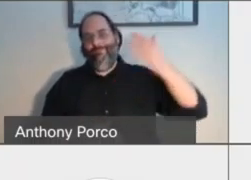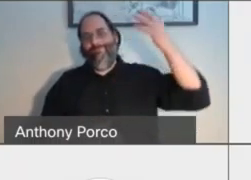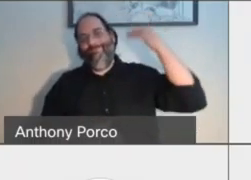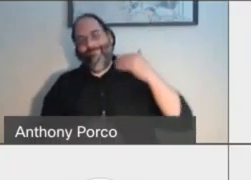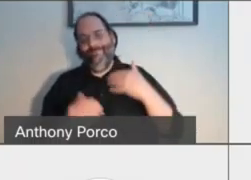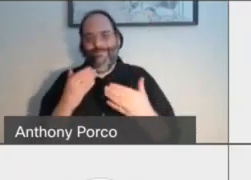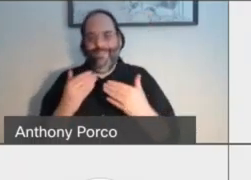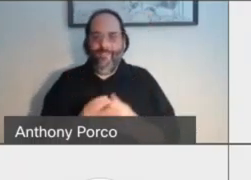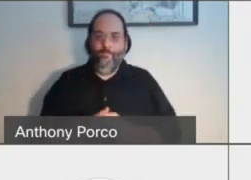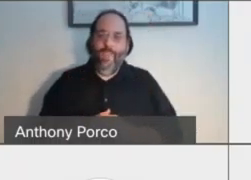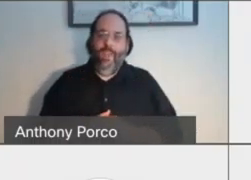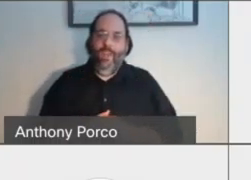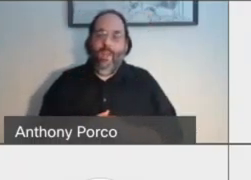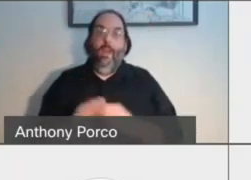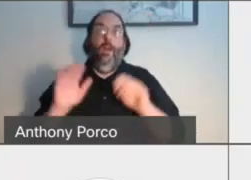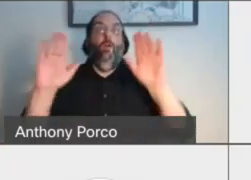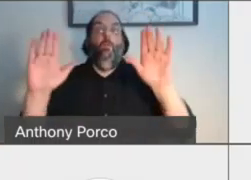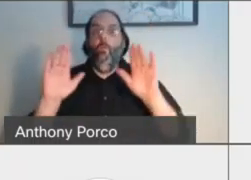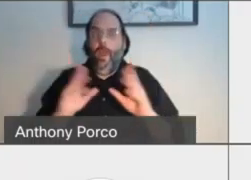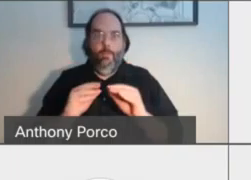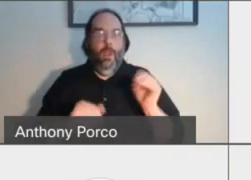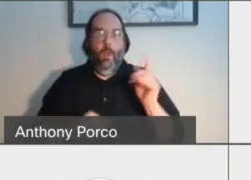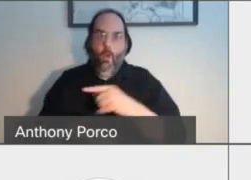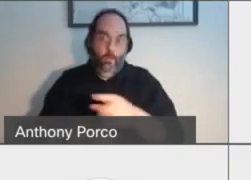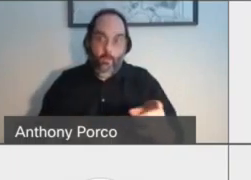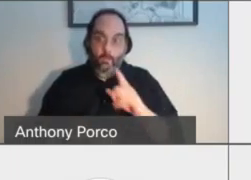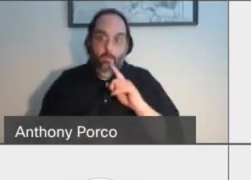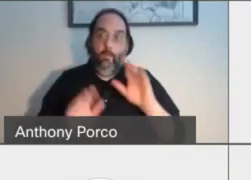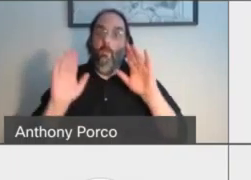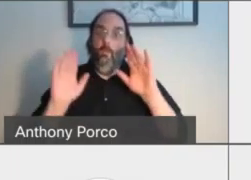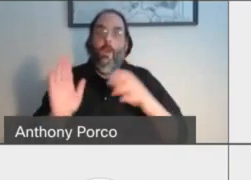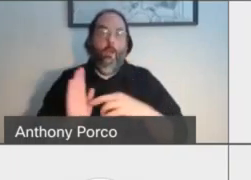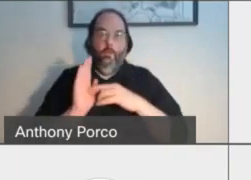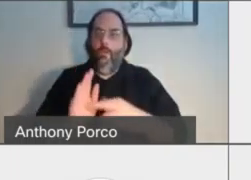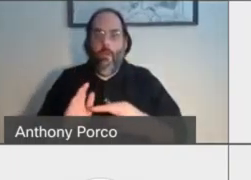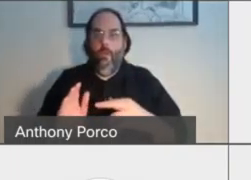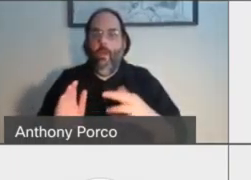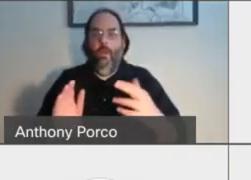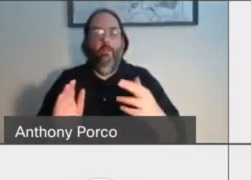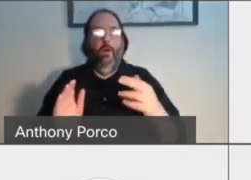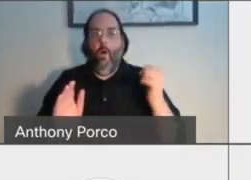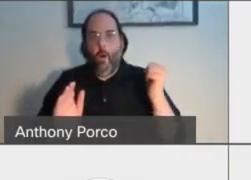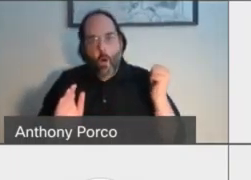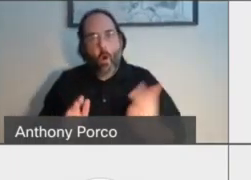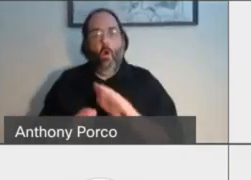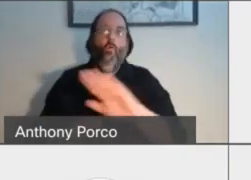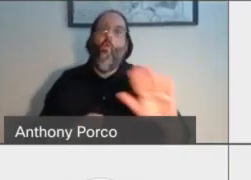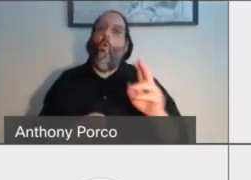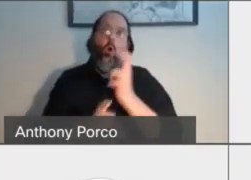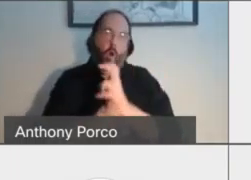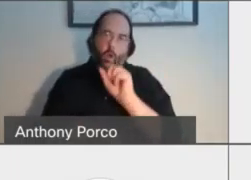anyway, great meeting everyone, a really great representation of all the work that everyone has been